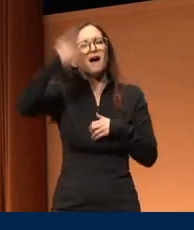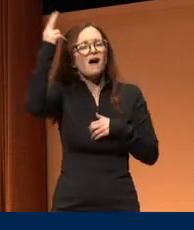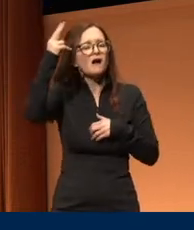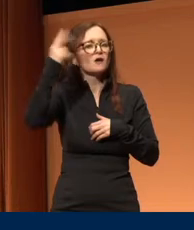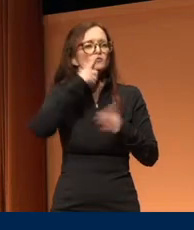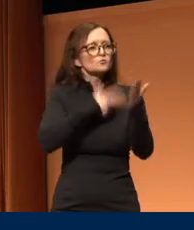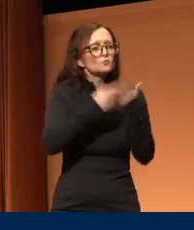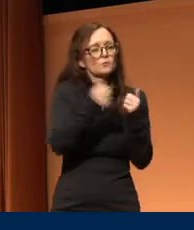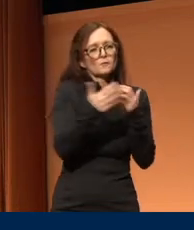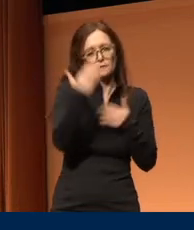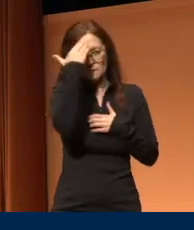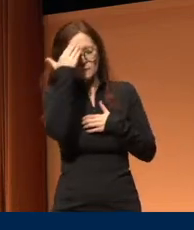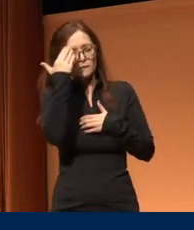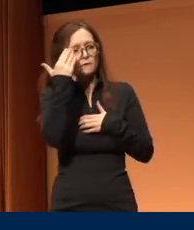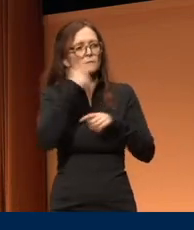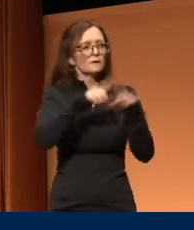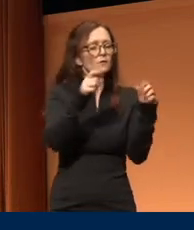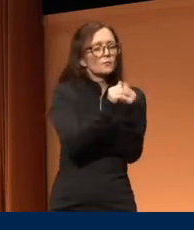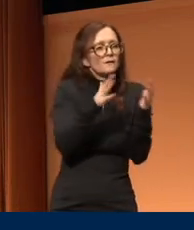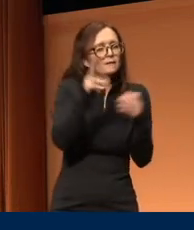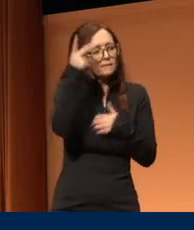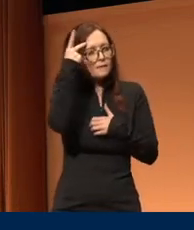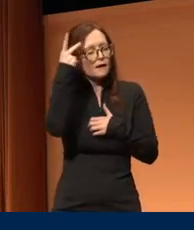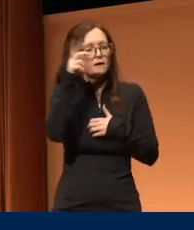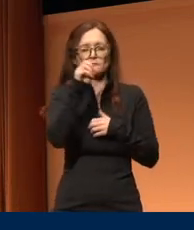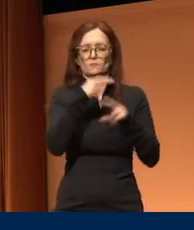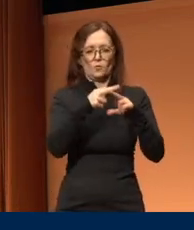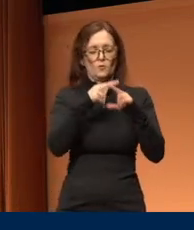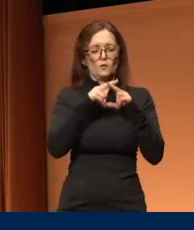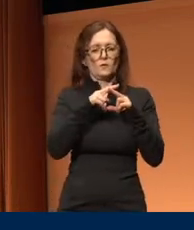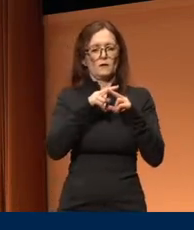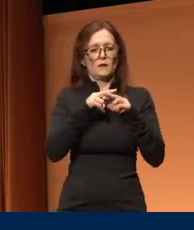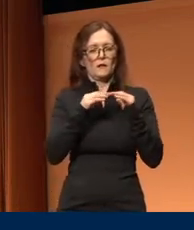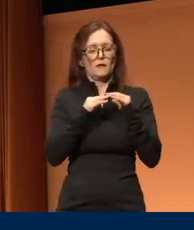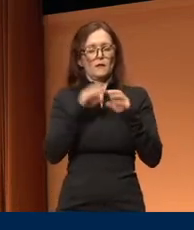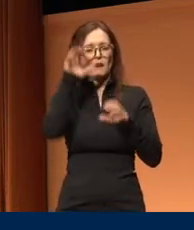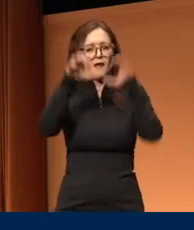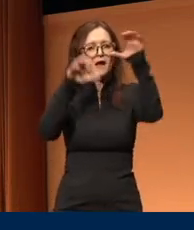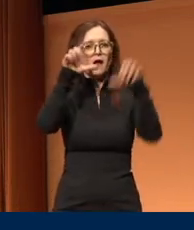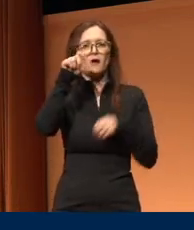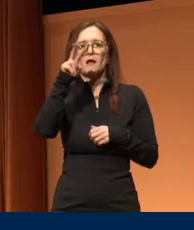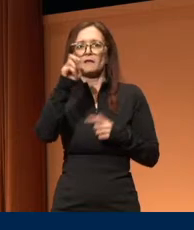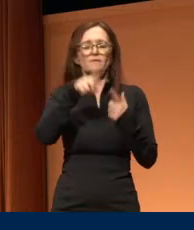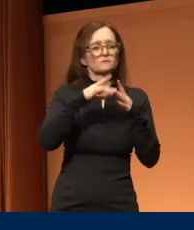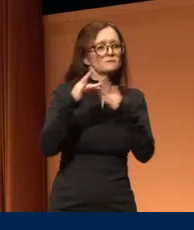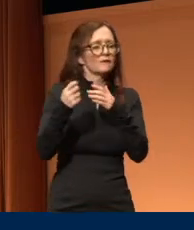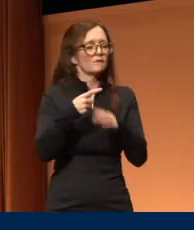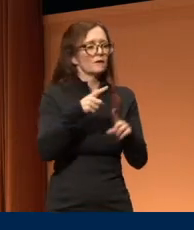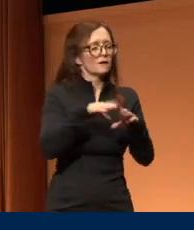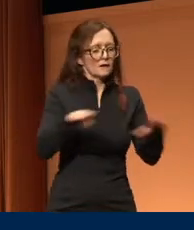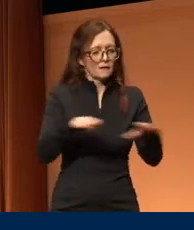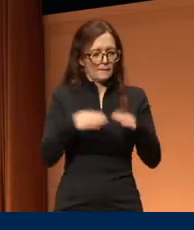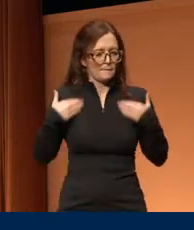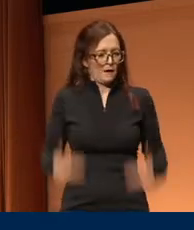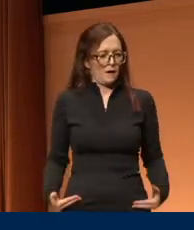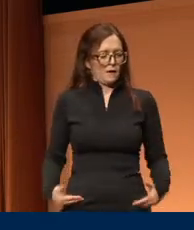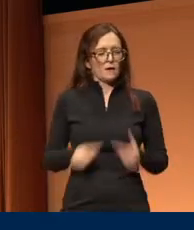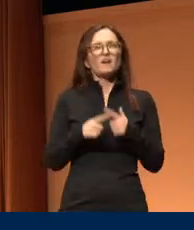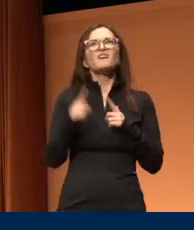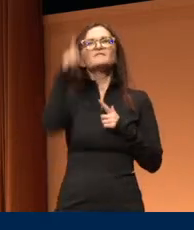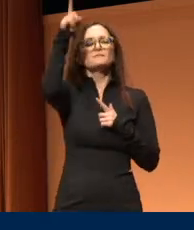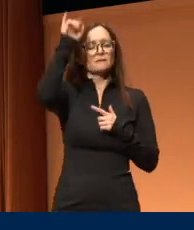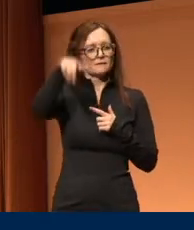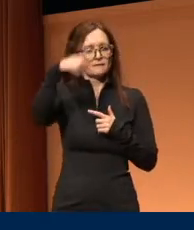forms, without what he calls a ladder of love, which is supposed to guide us from the love of a particular body to that of